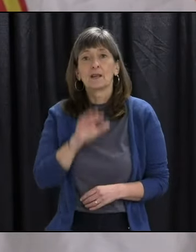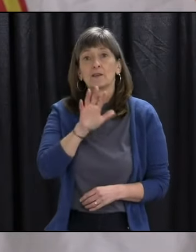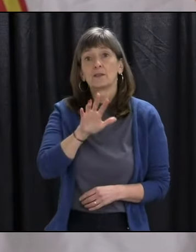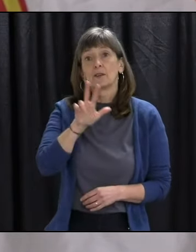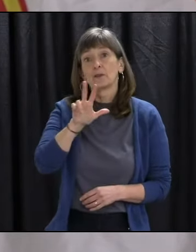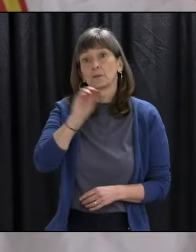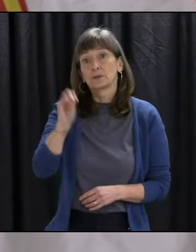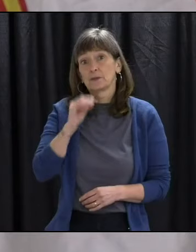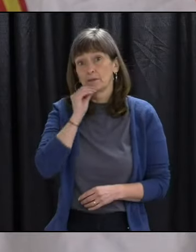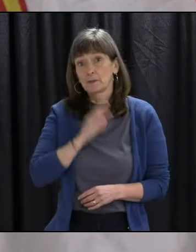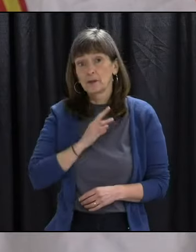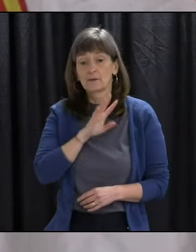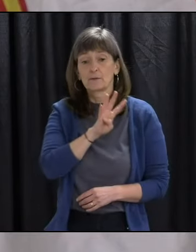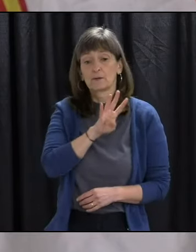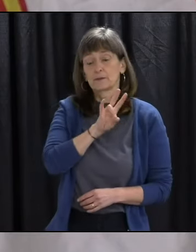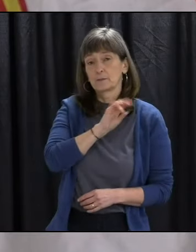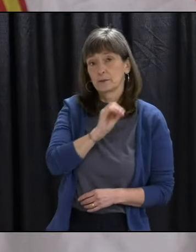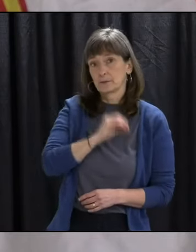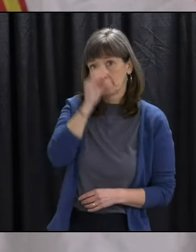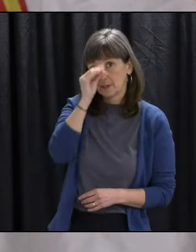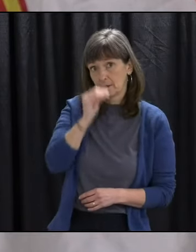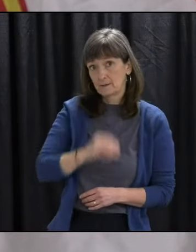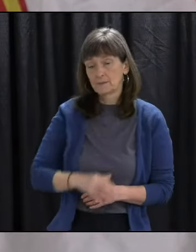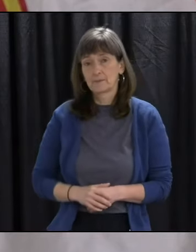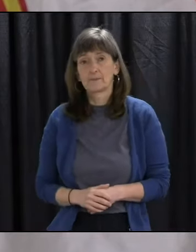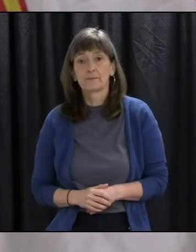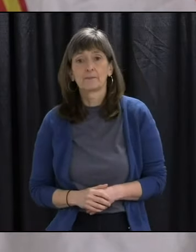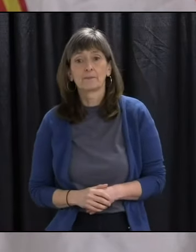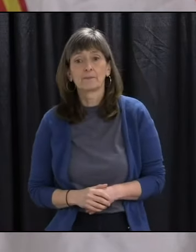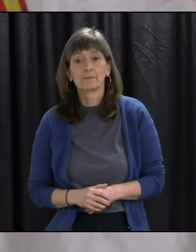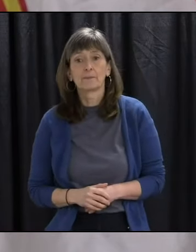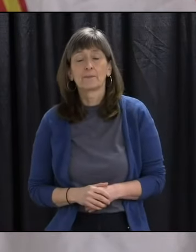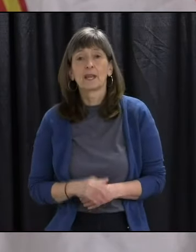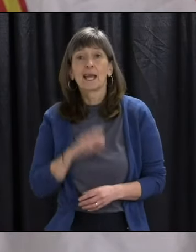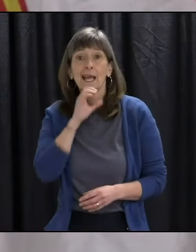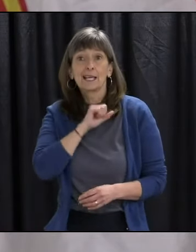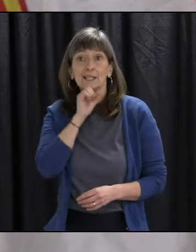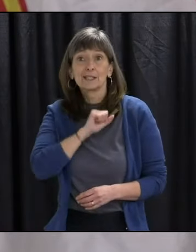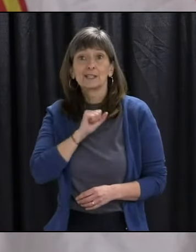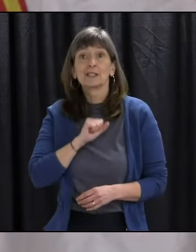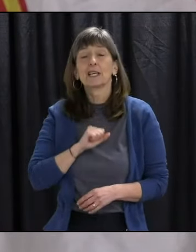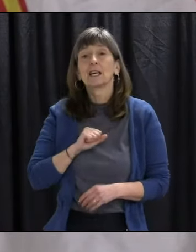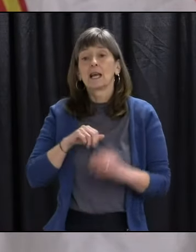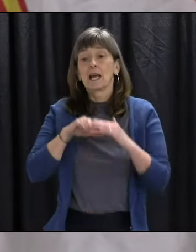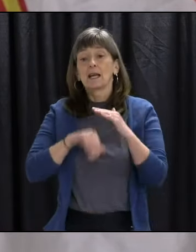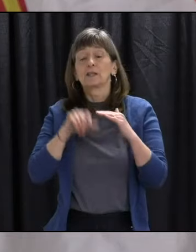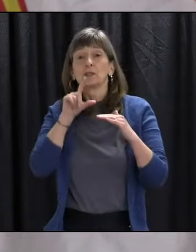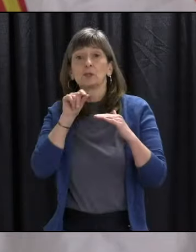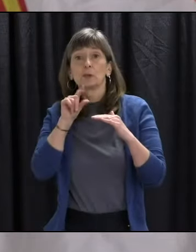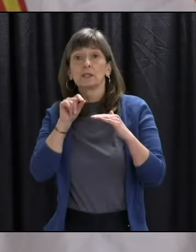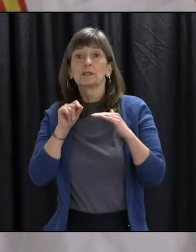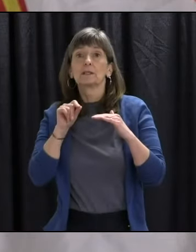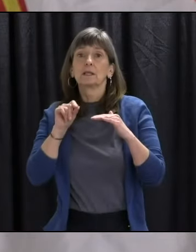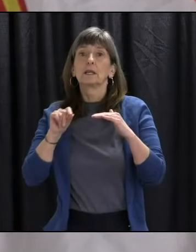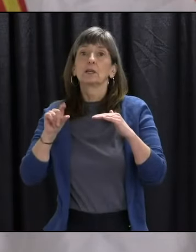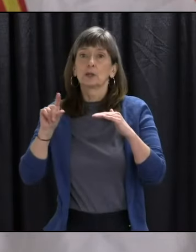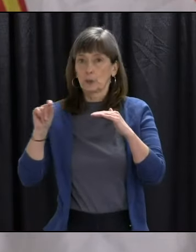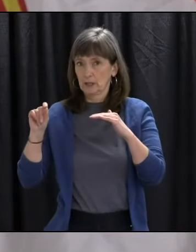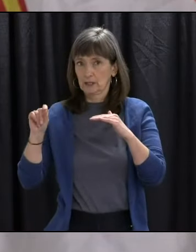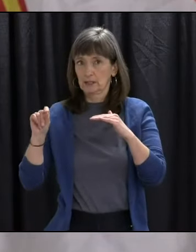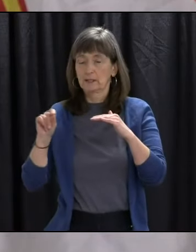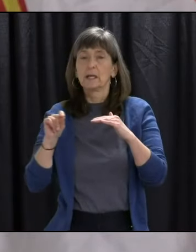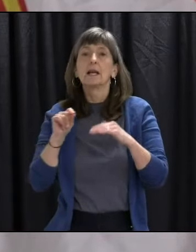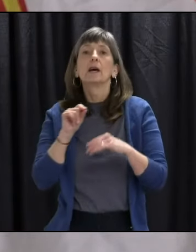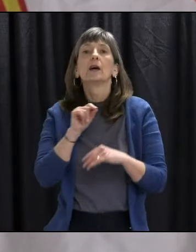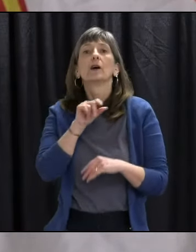53% of cases are female and 47% are male. By age, there are 20 people under the age of 20,